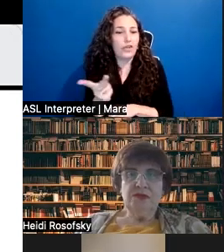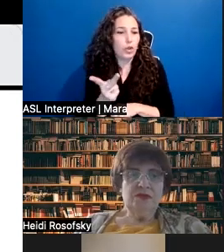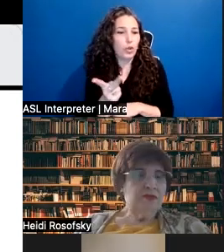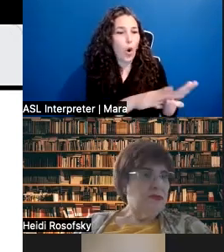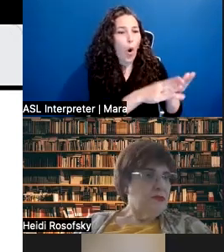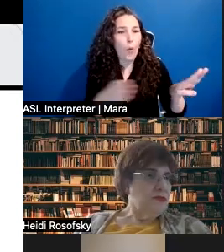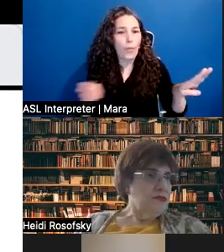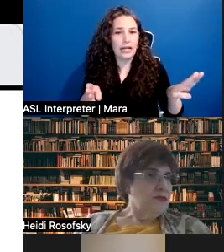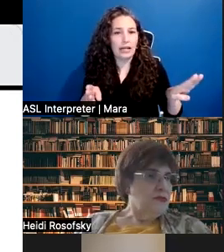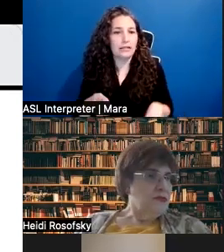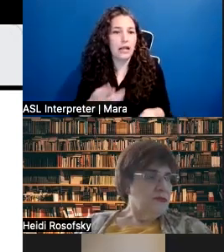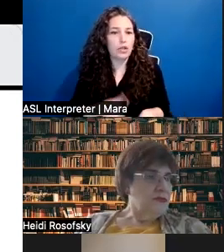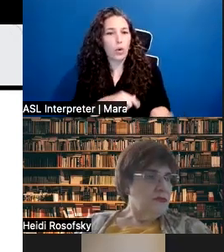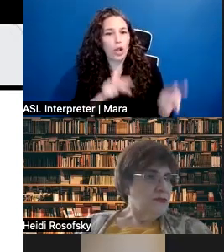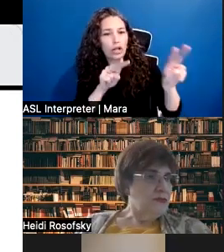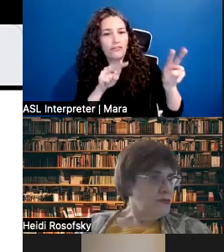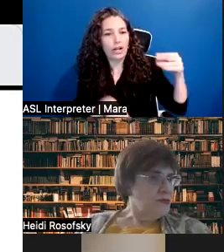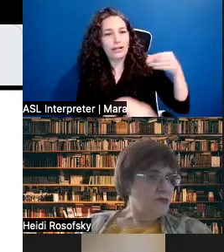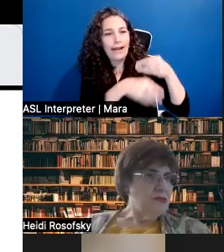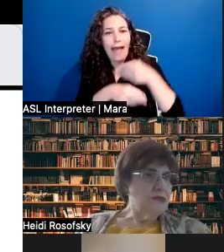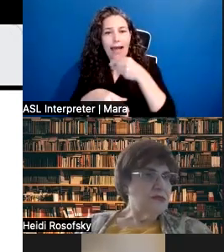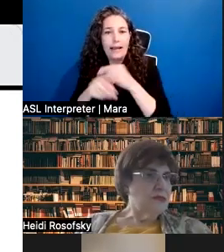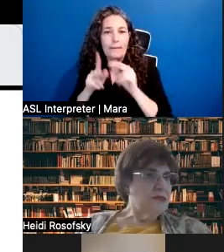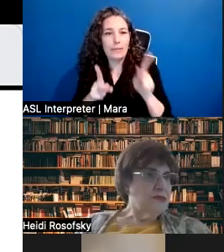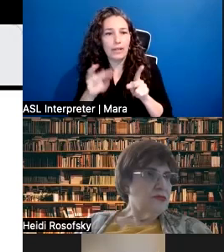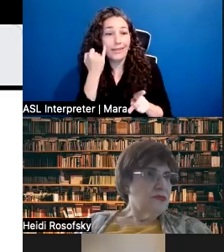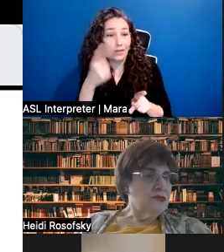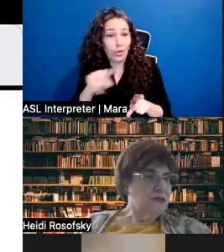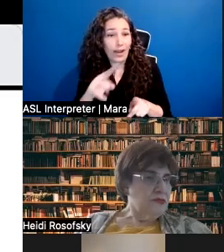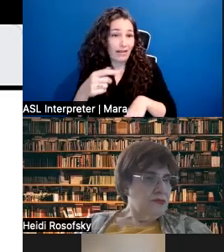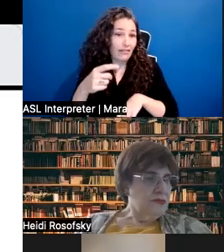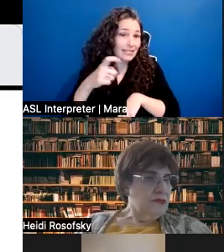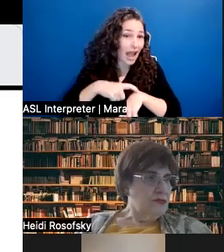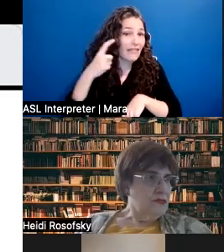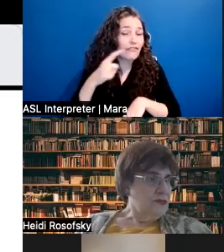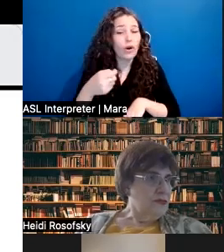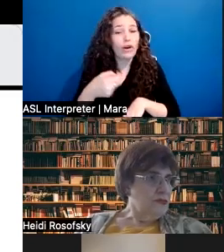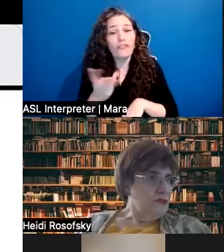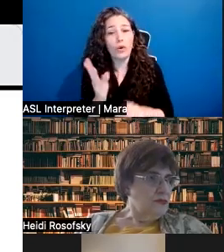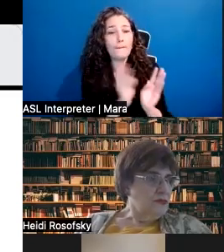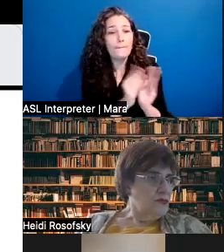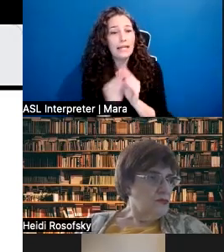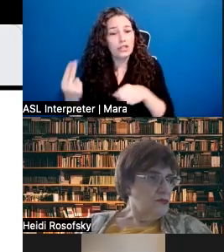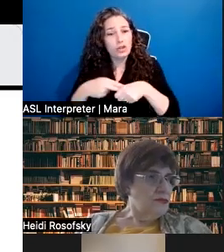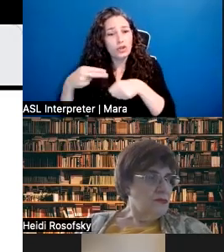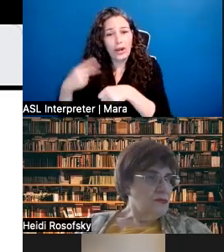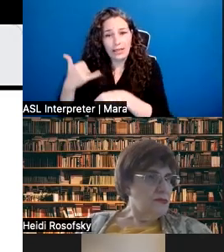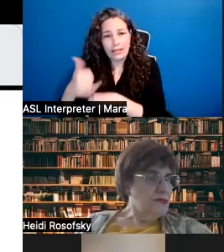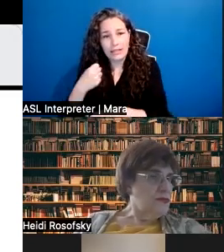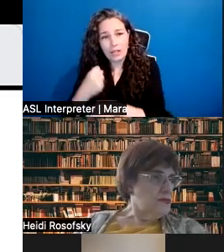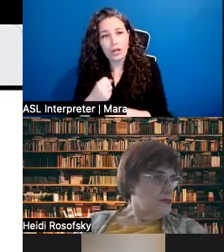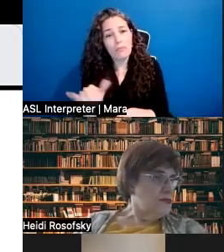to filling. And if any of you folks have a little time for a couple of meetings a year, as well as some planning